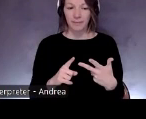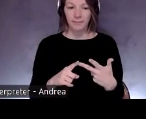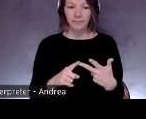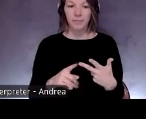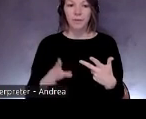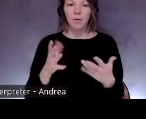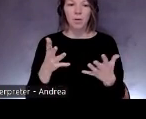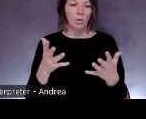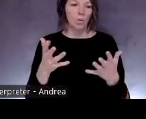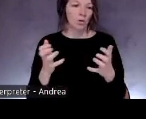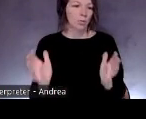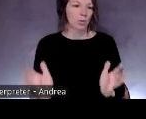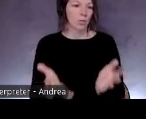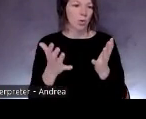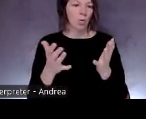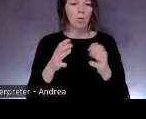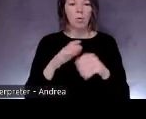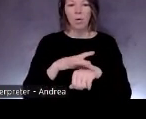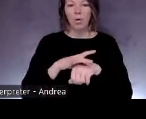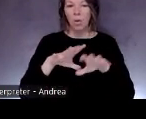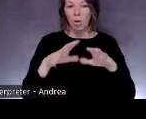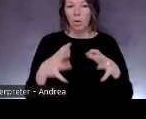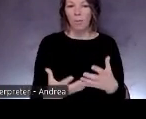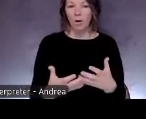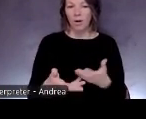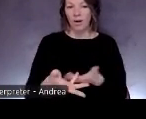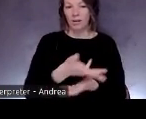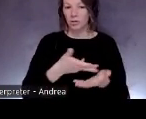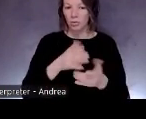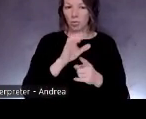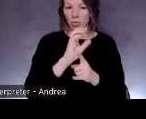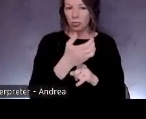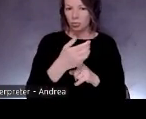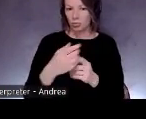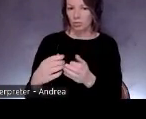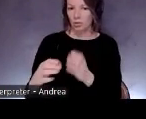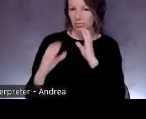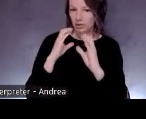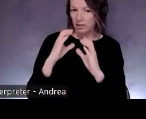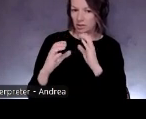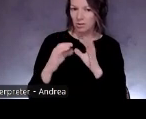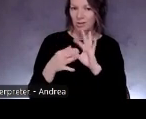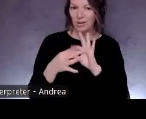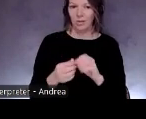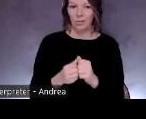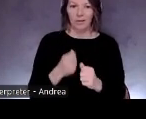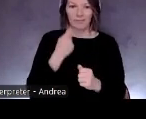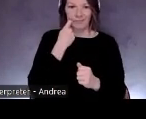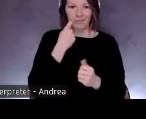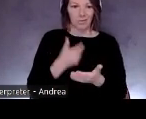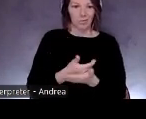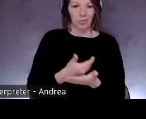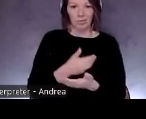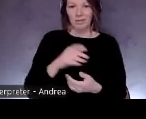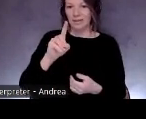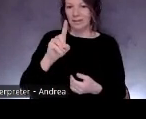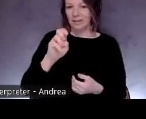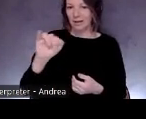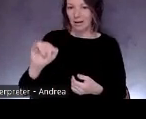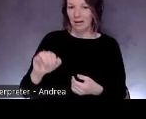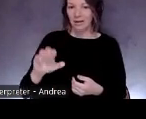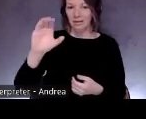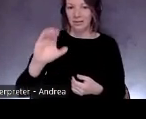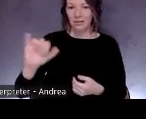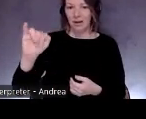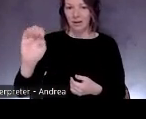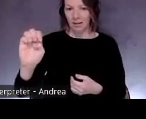would like to promote global intercultural dialogues based on the cutting-edge DI and CIE,